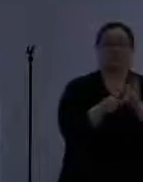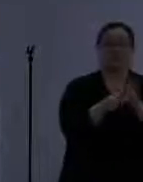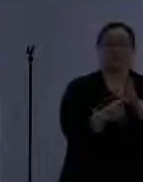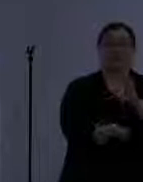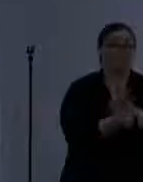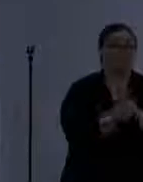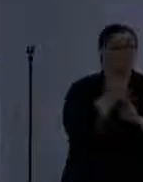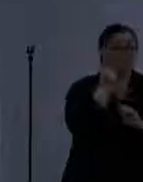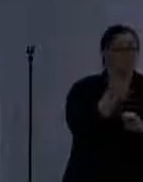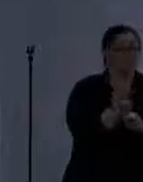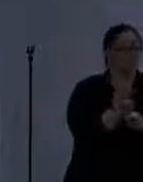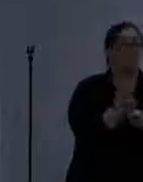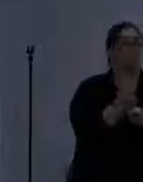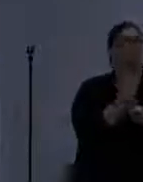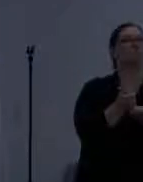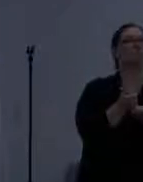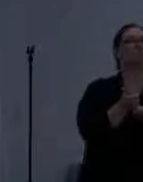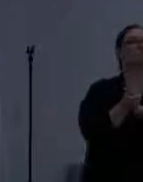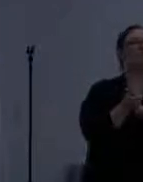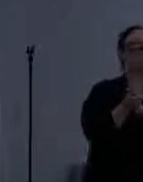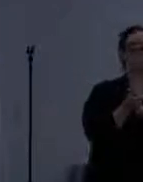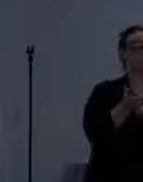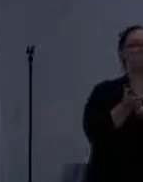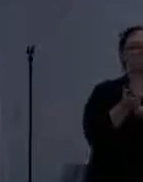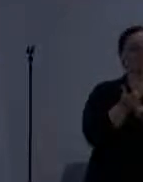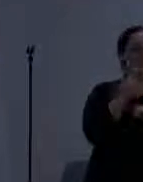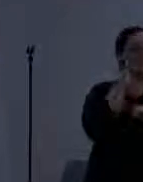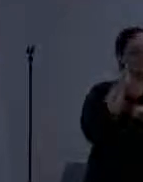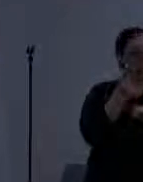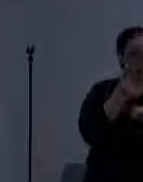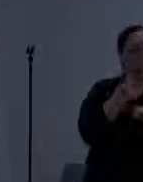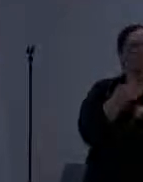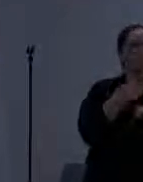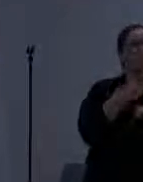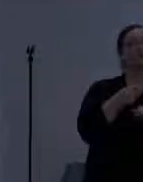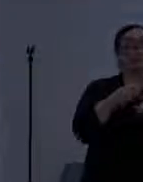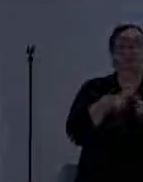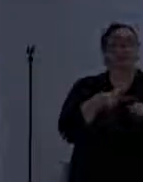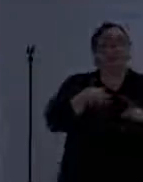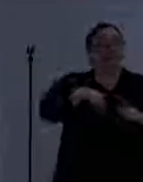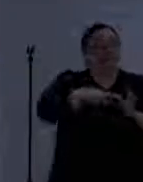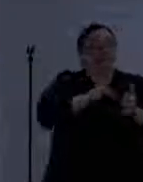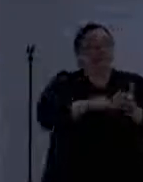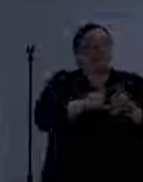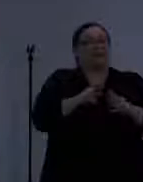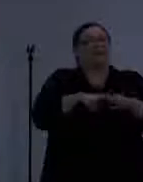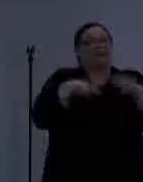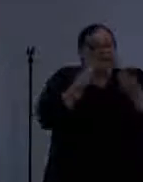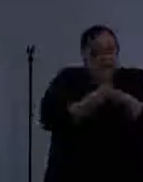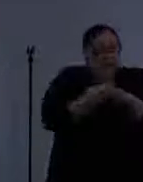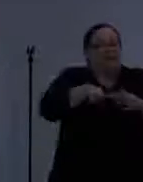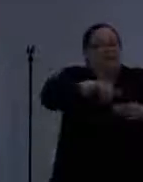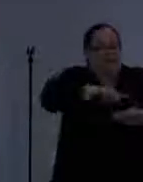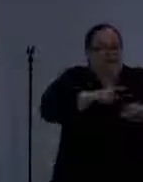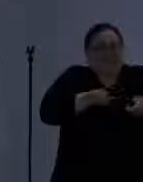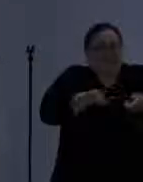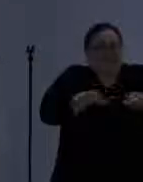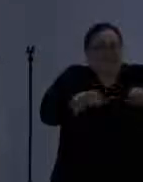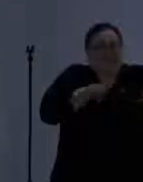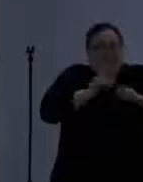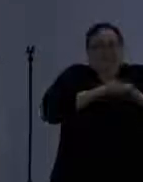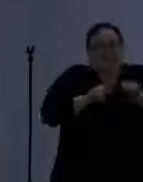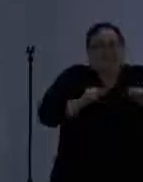behaviour sort of stuff towards our son. So that's something that we've individually managed as a family, and we've actually had